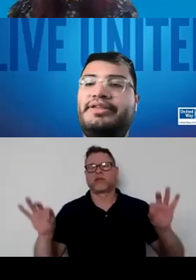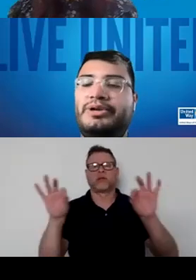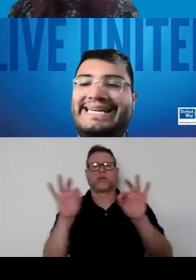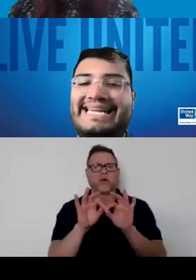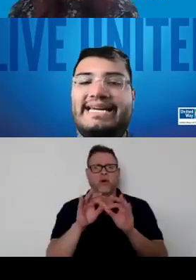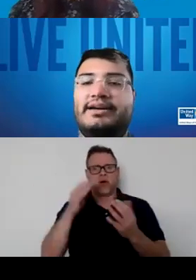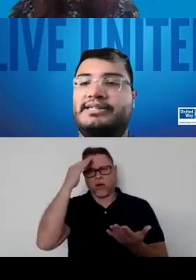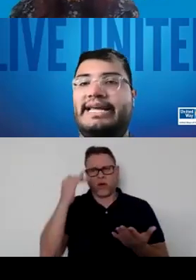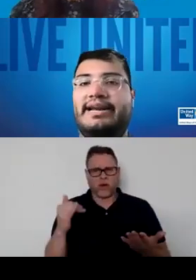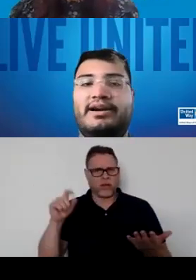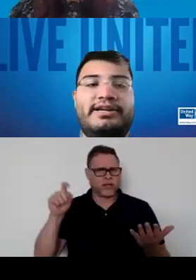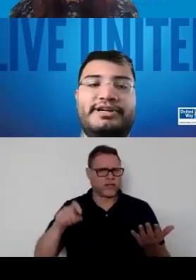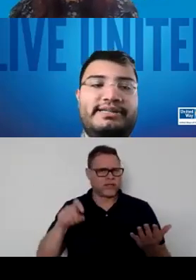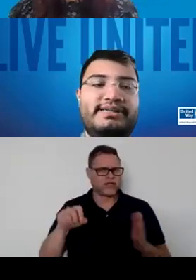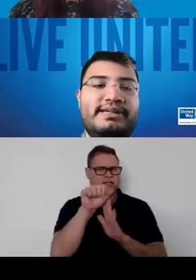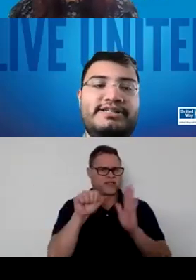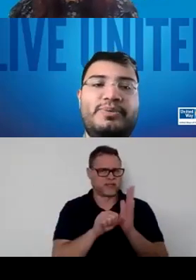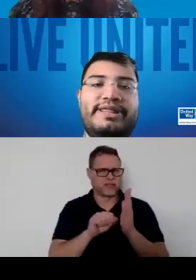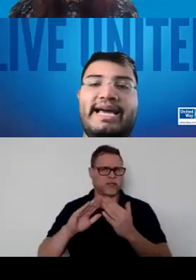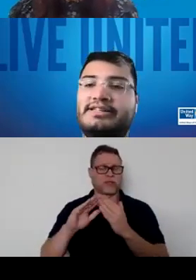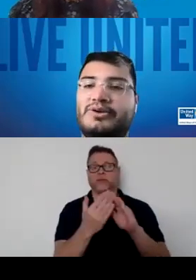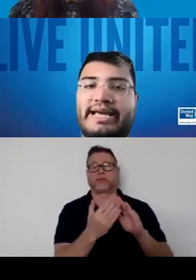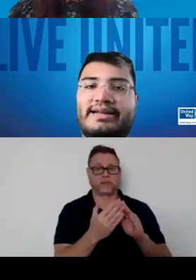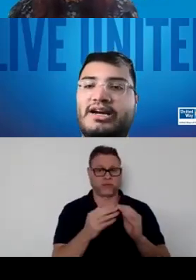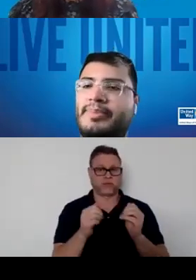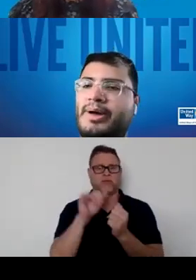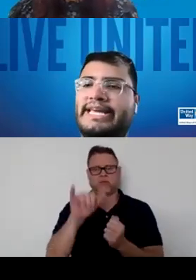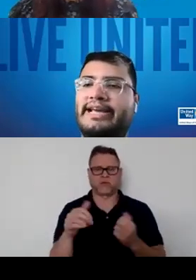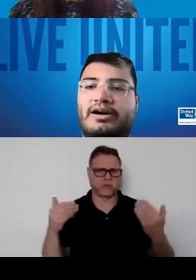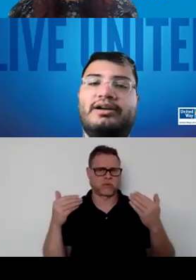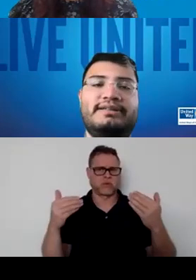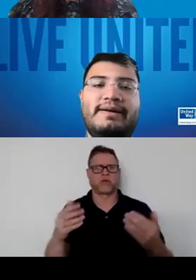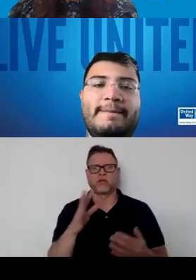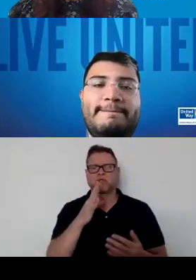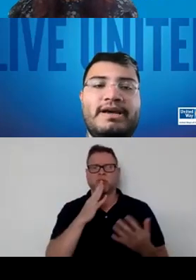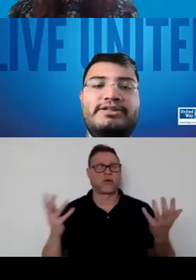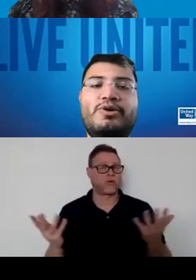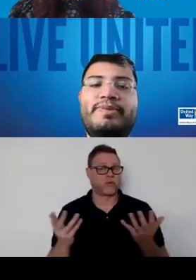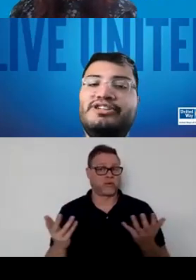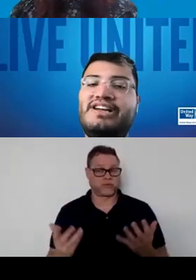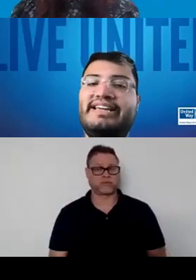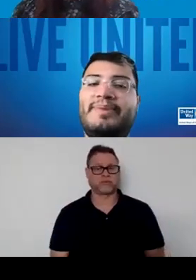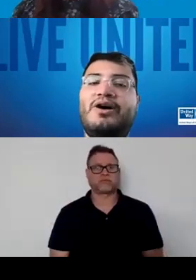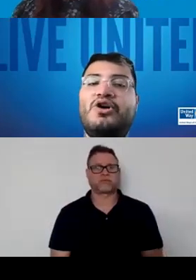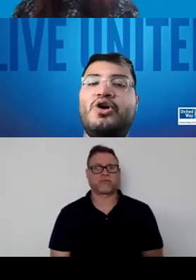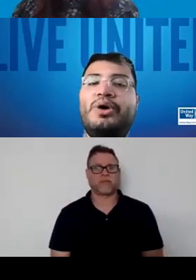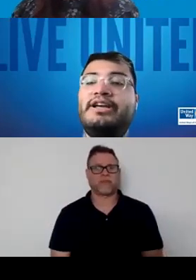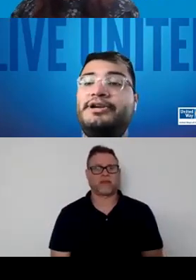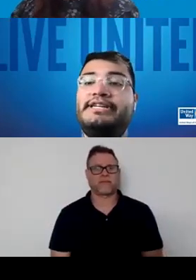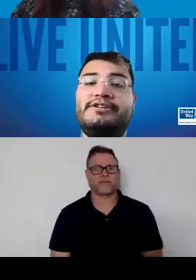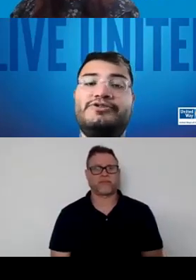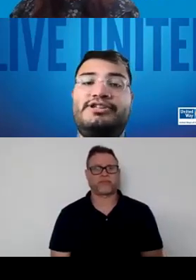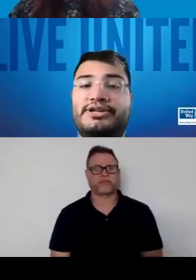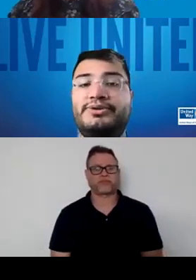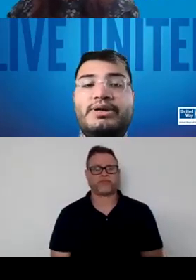why they're really needed in our state, in our communities. So with that, let's go ahead and talk about what they are. So before talking about what